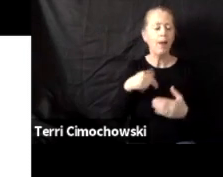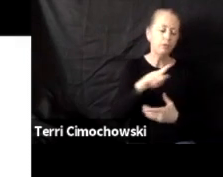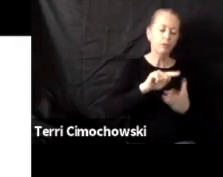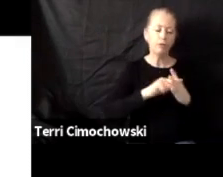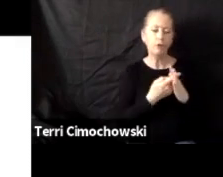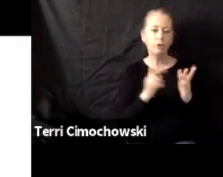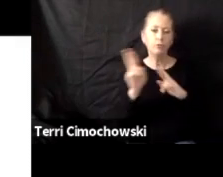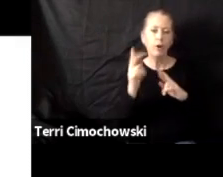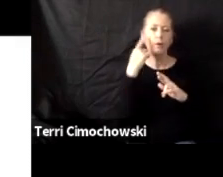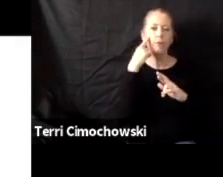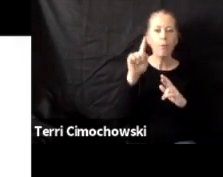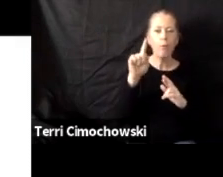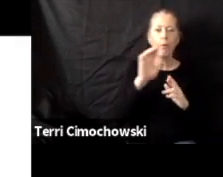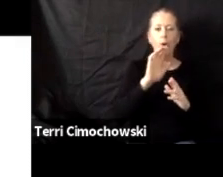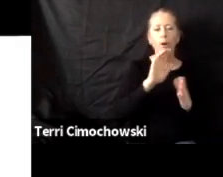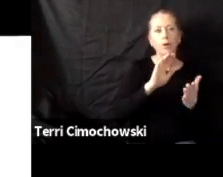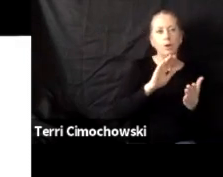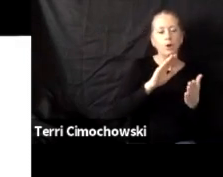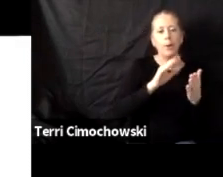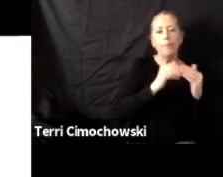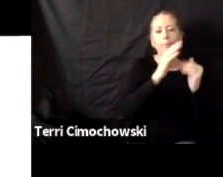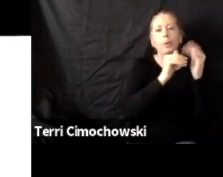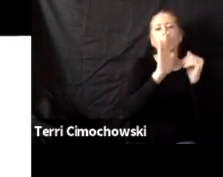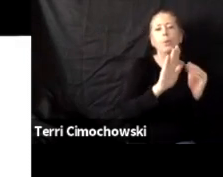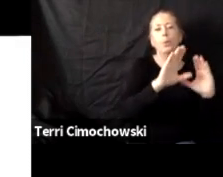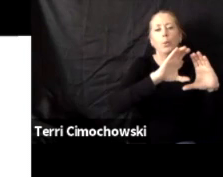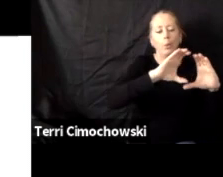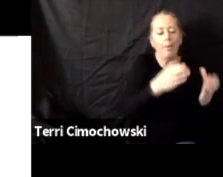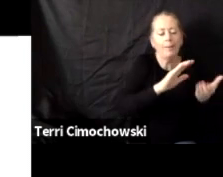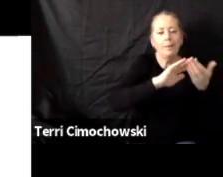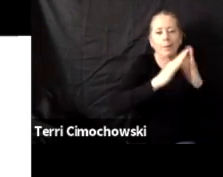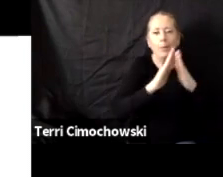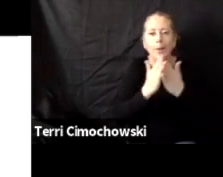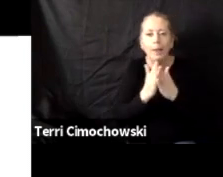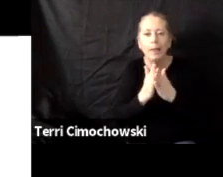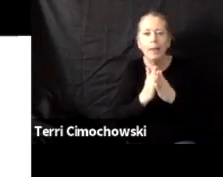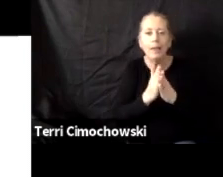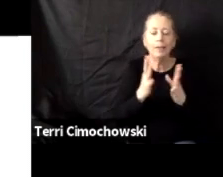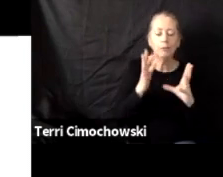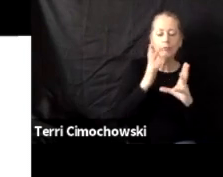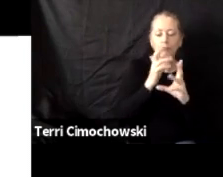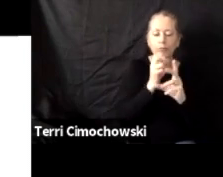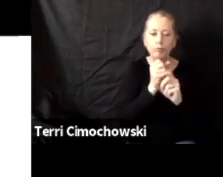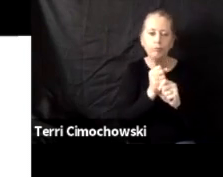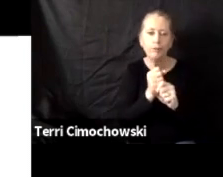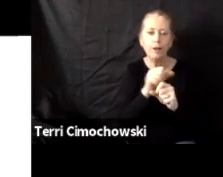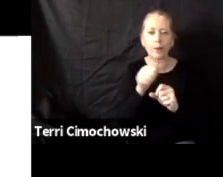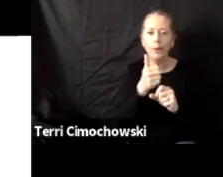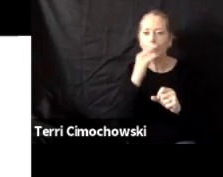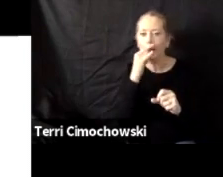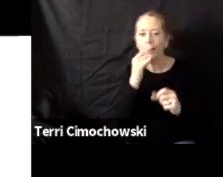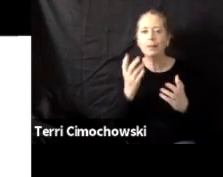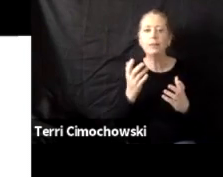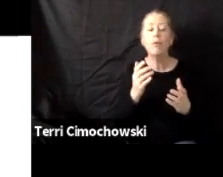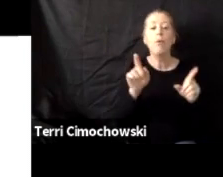their classroom community, they learn from each other, they really get to know each other as people. Then there's also going to be